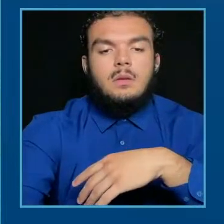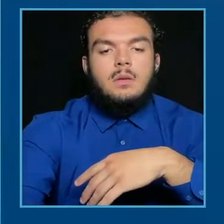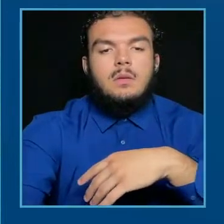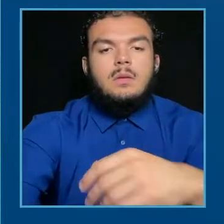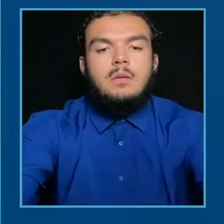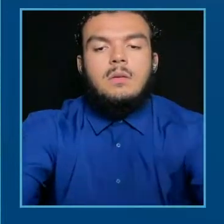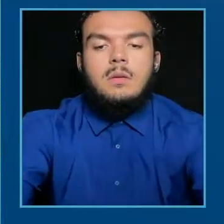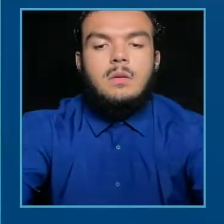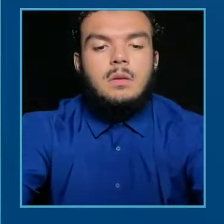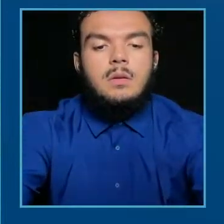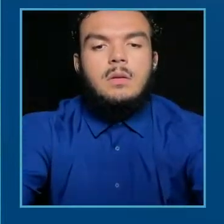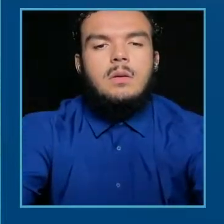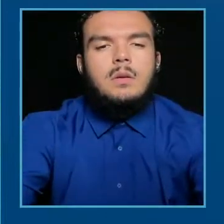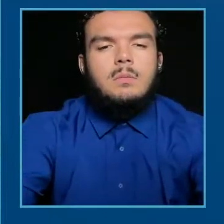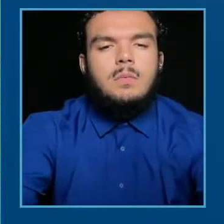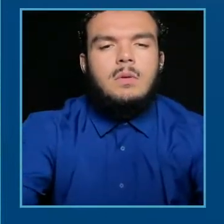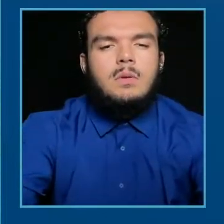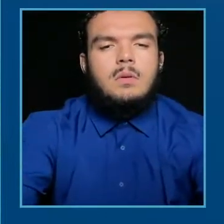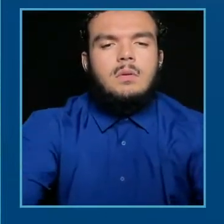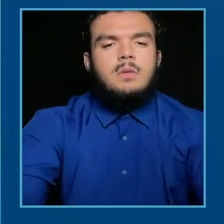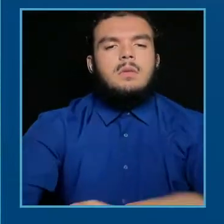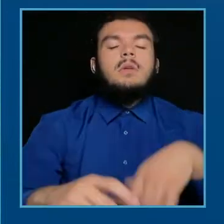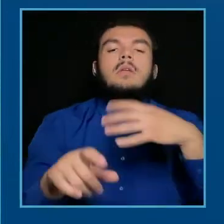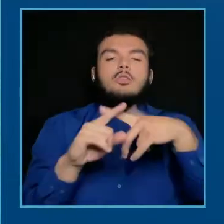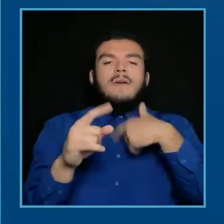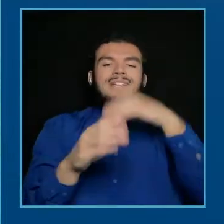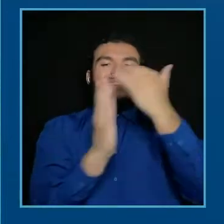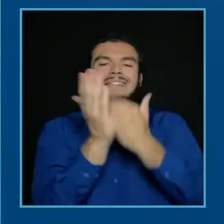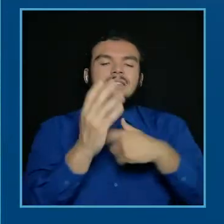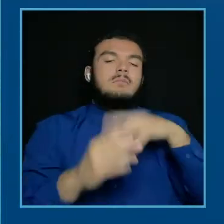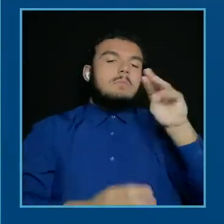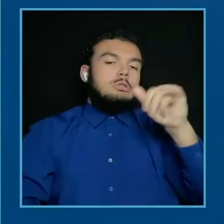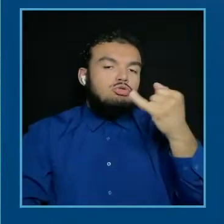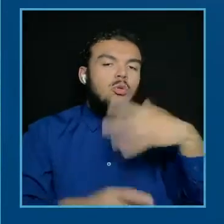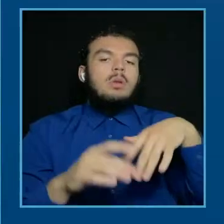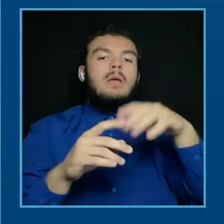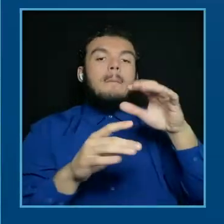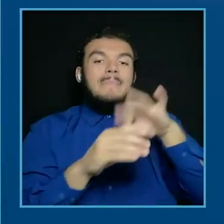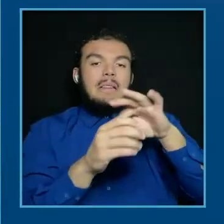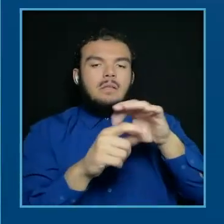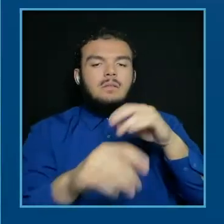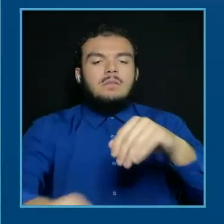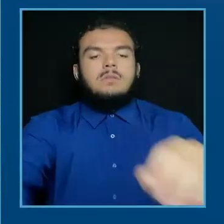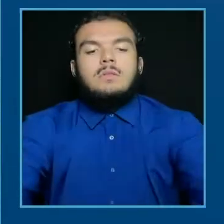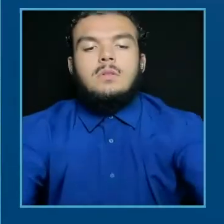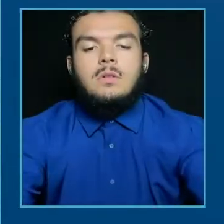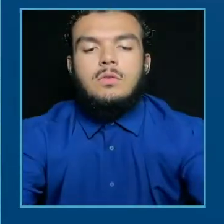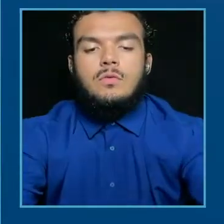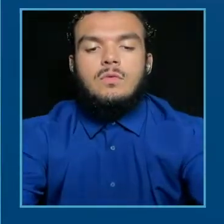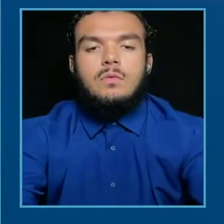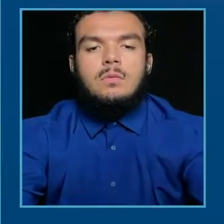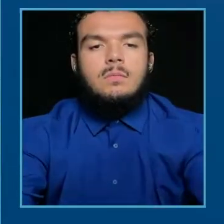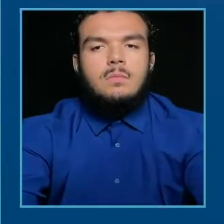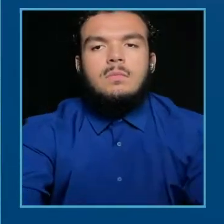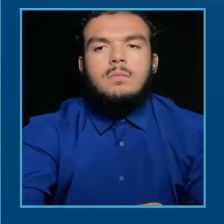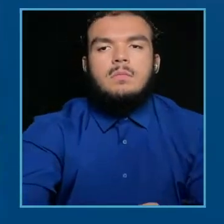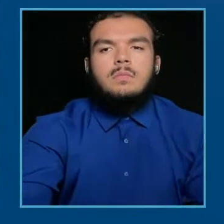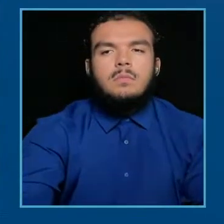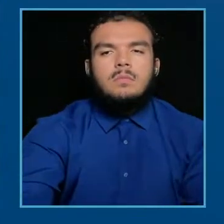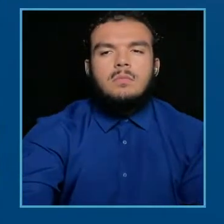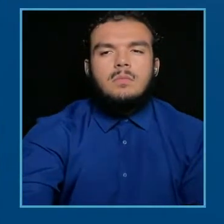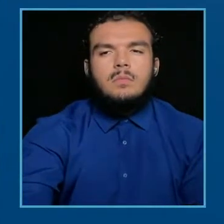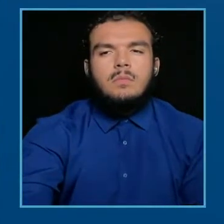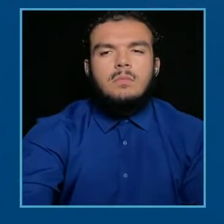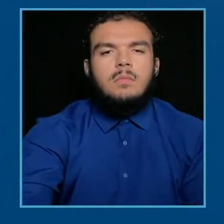So each of the candidates was competing to be listed on a majority of ballots, which is a little over 200 ballots. But each man was